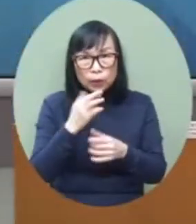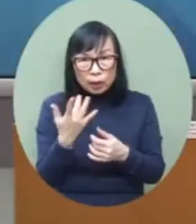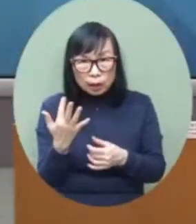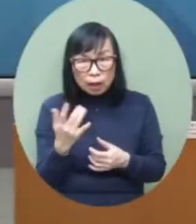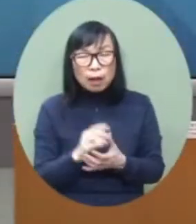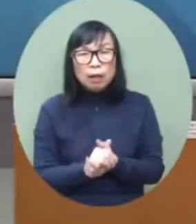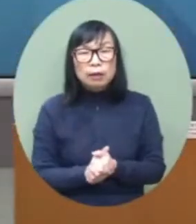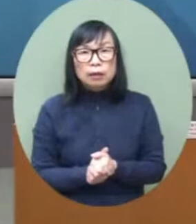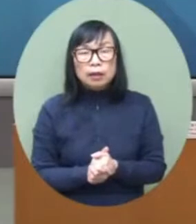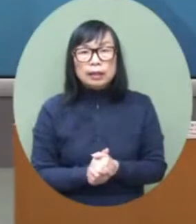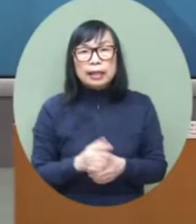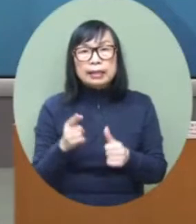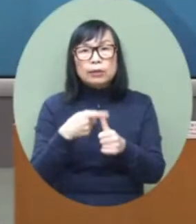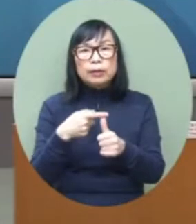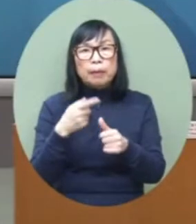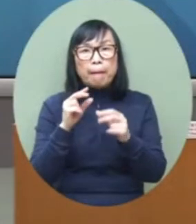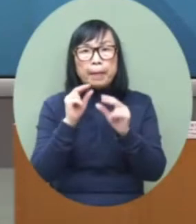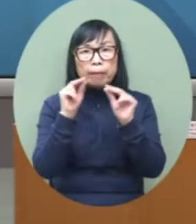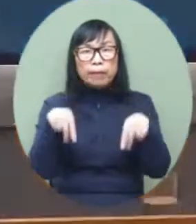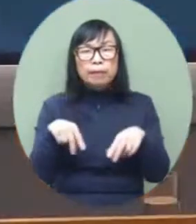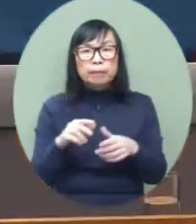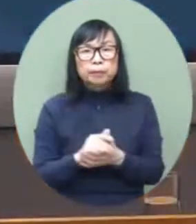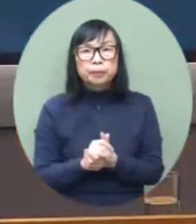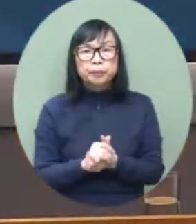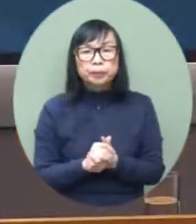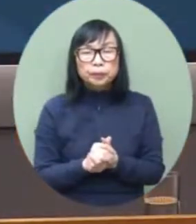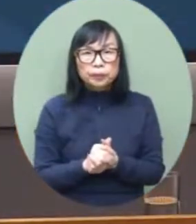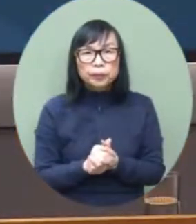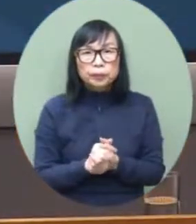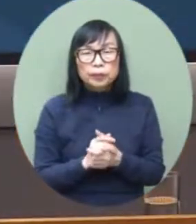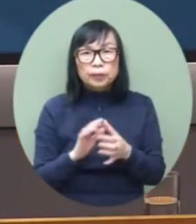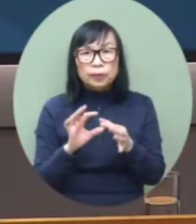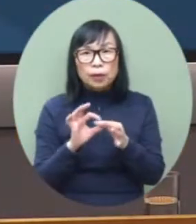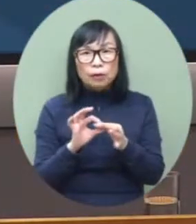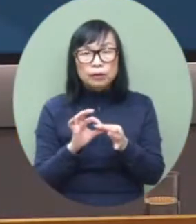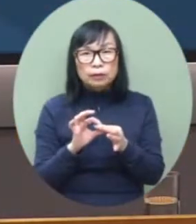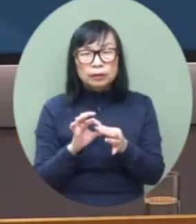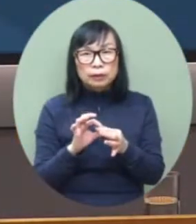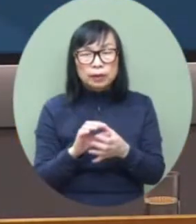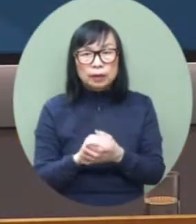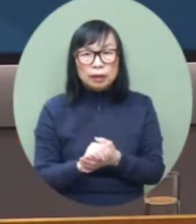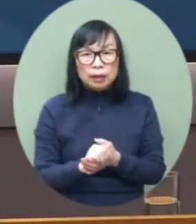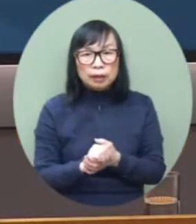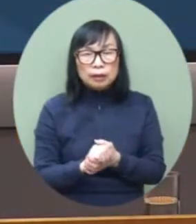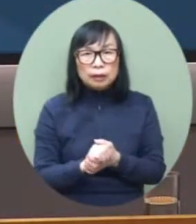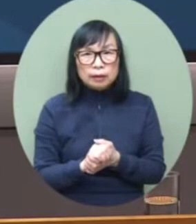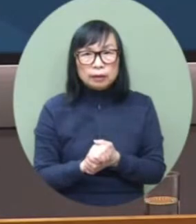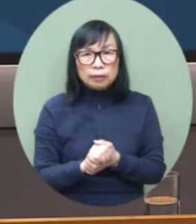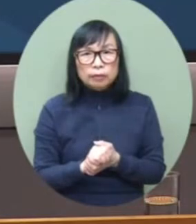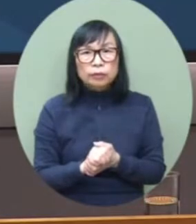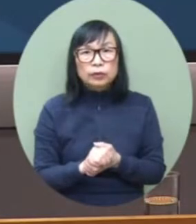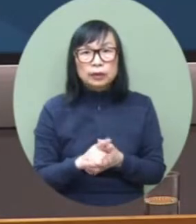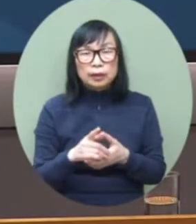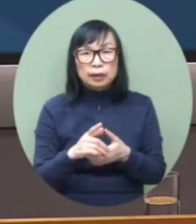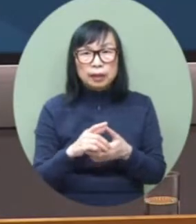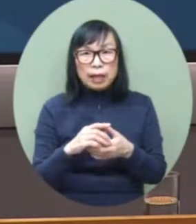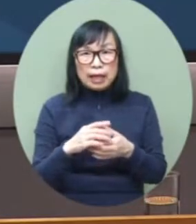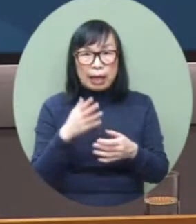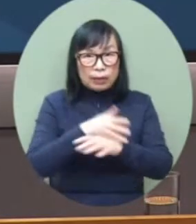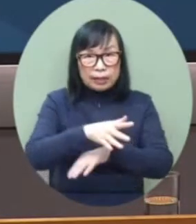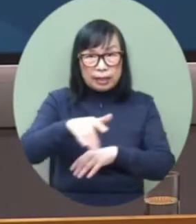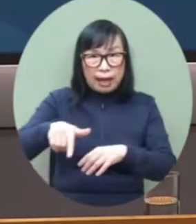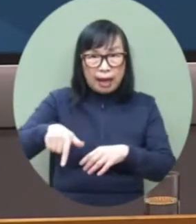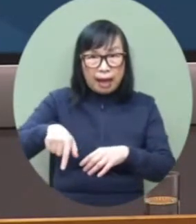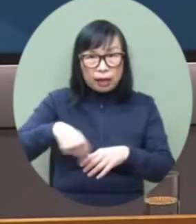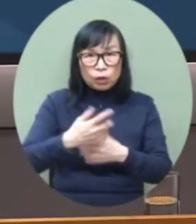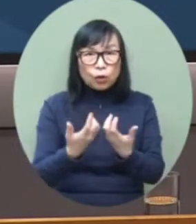question, referring to the new measures in discharge a patient from the community isolation facility